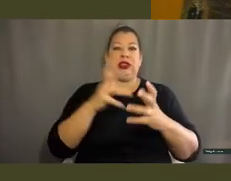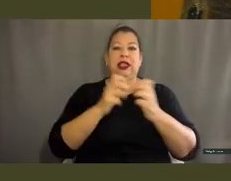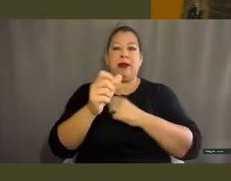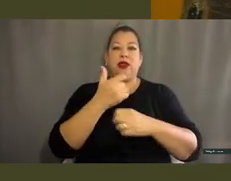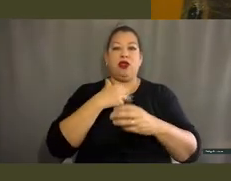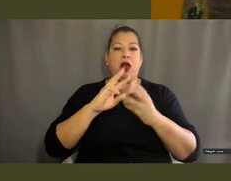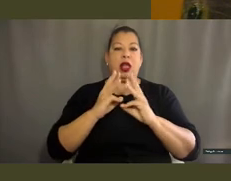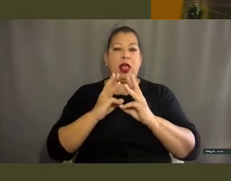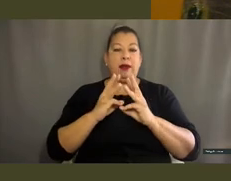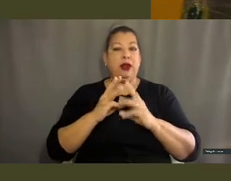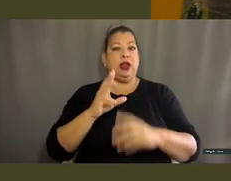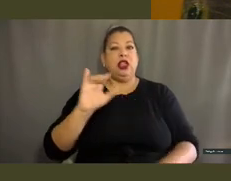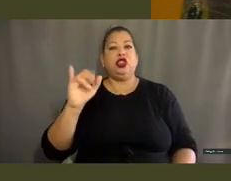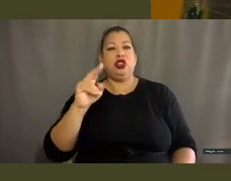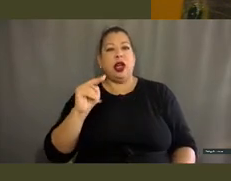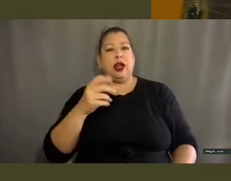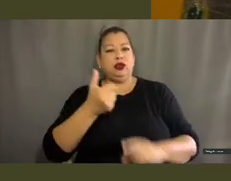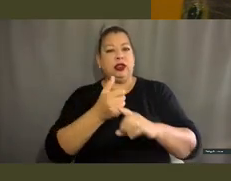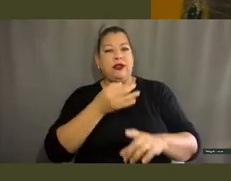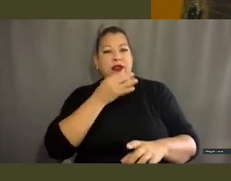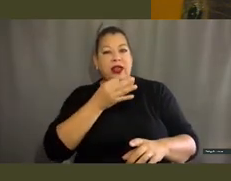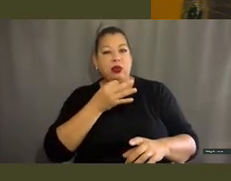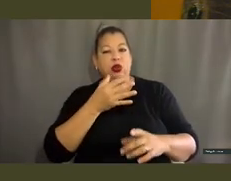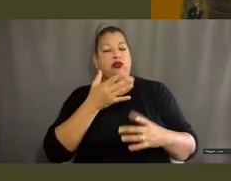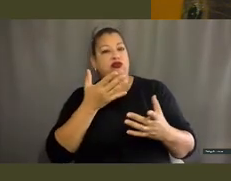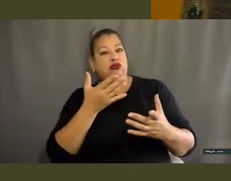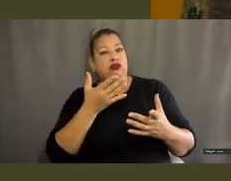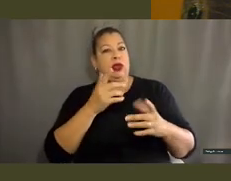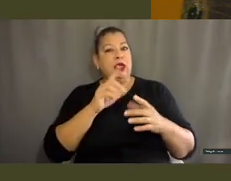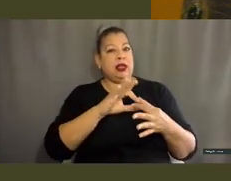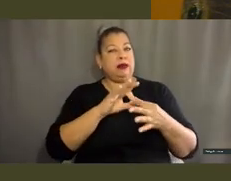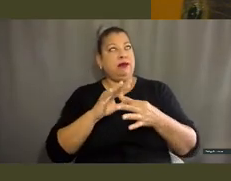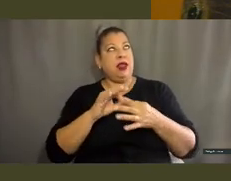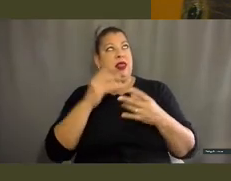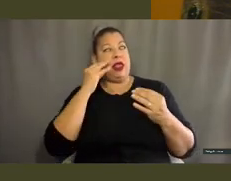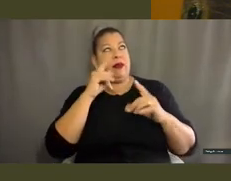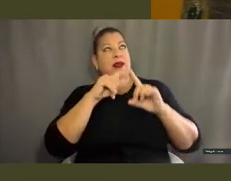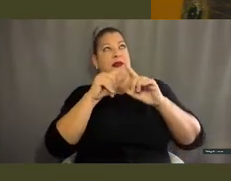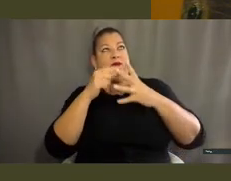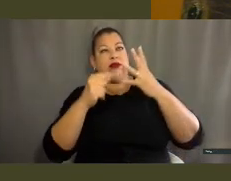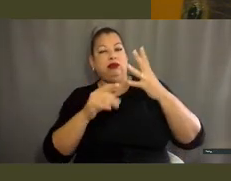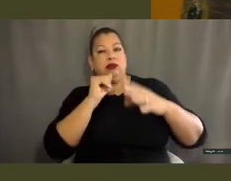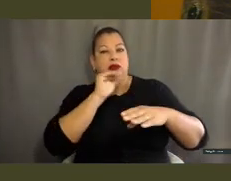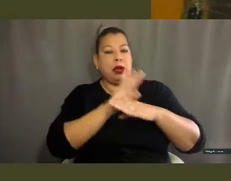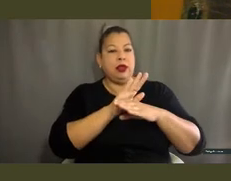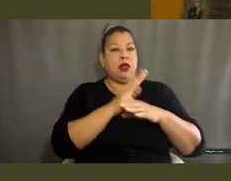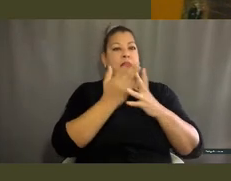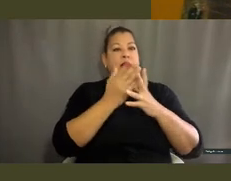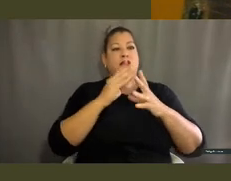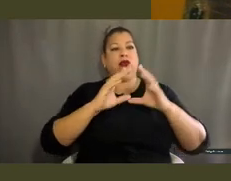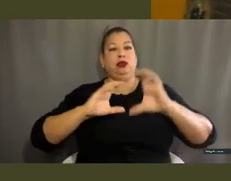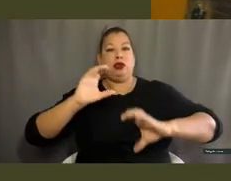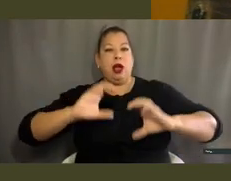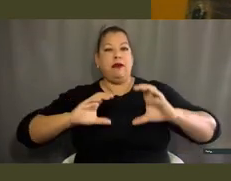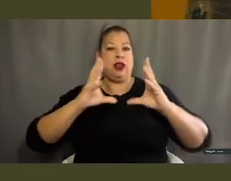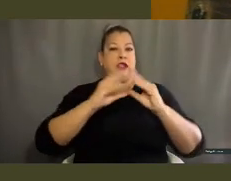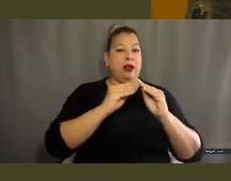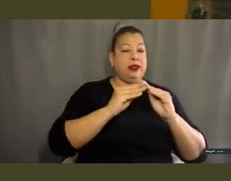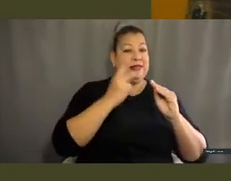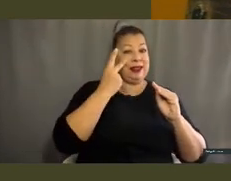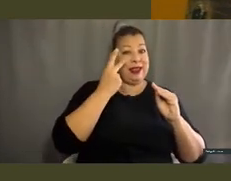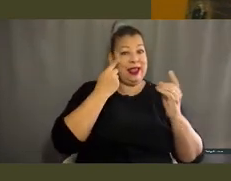of what has been agreed at COP, in the light of the promises made, and then let's see if they get delivered, where are we